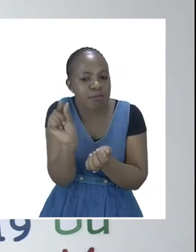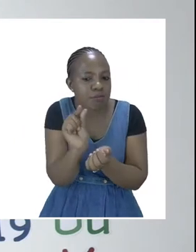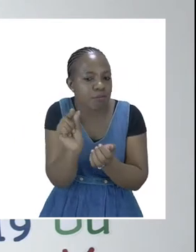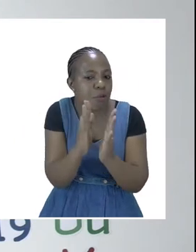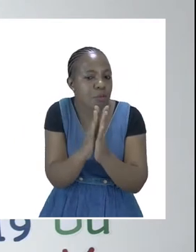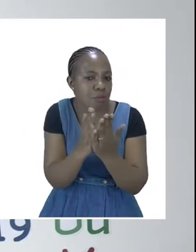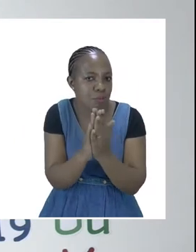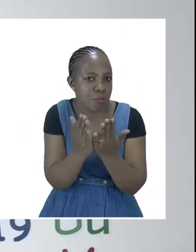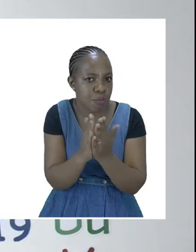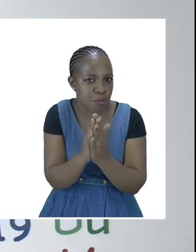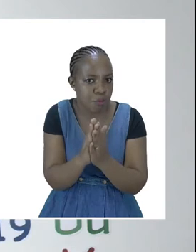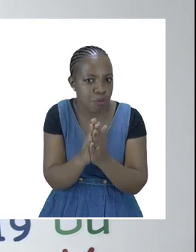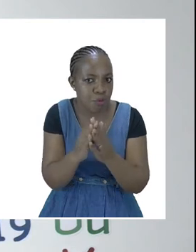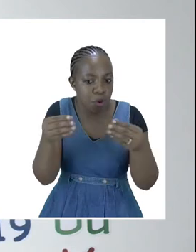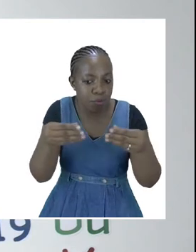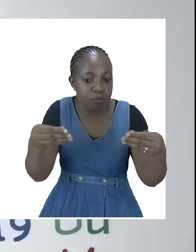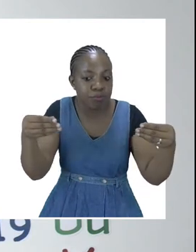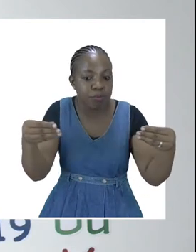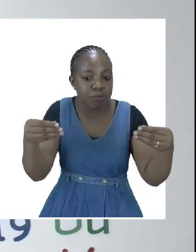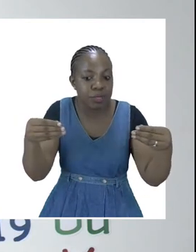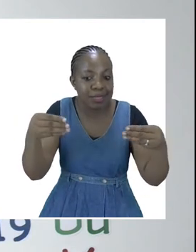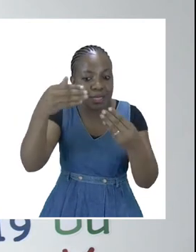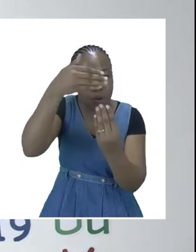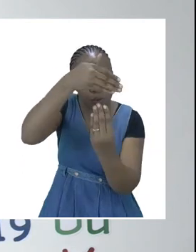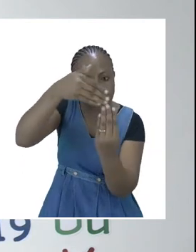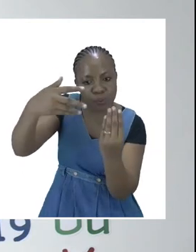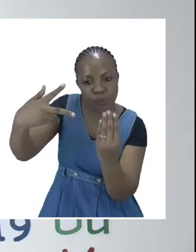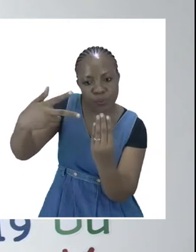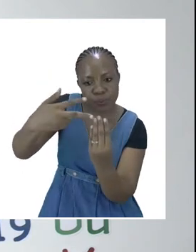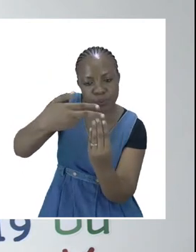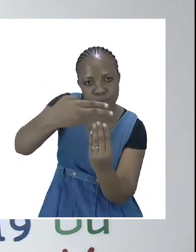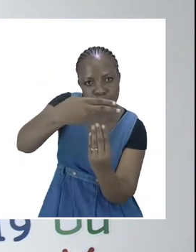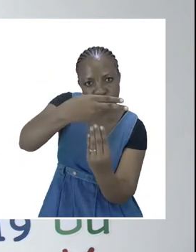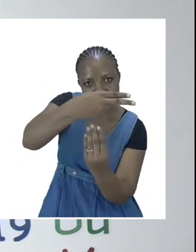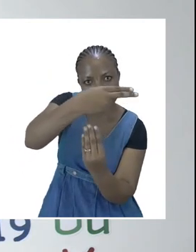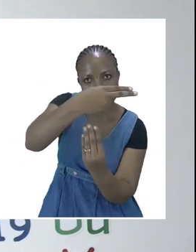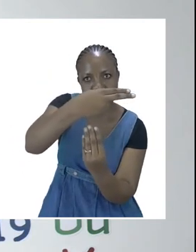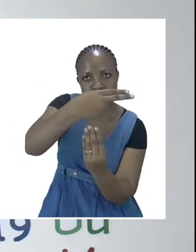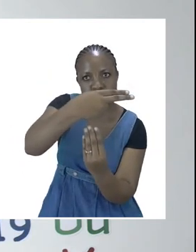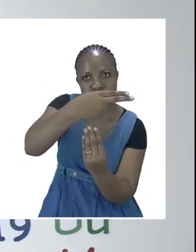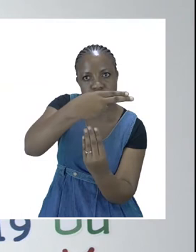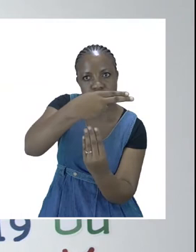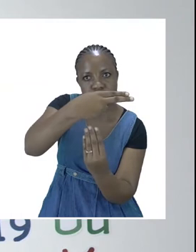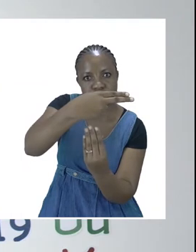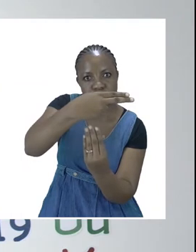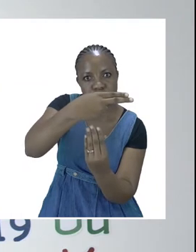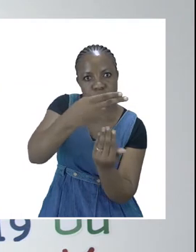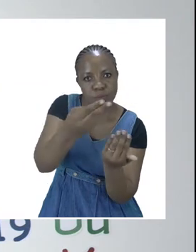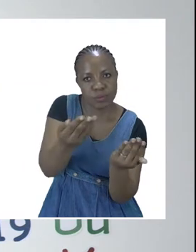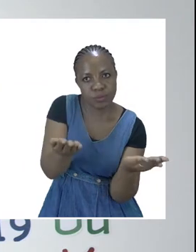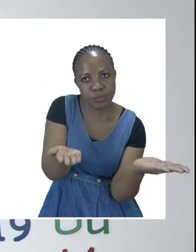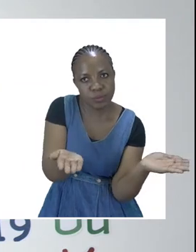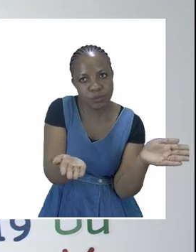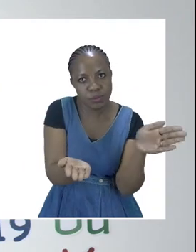booklet. Please cut the top of the lesson booklet with a pair of scissors and fold